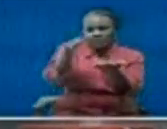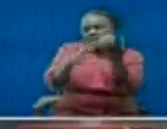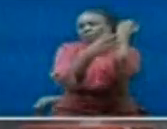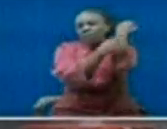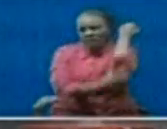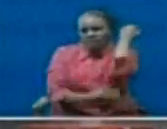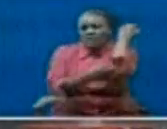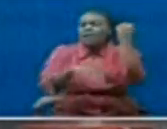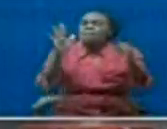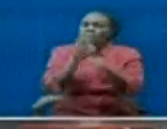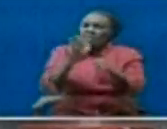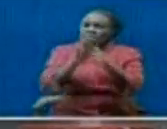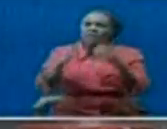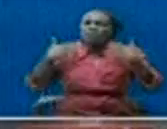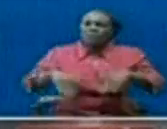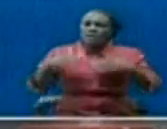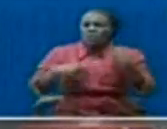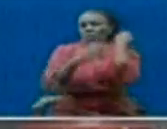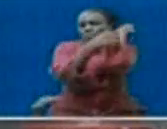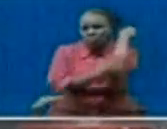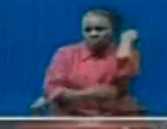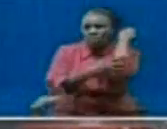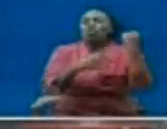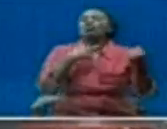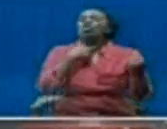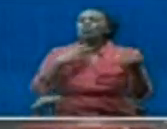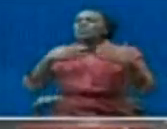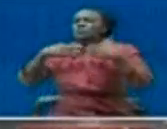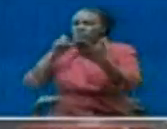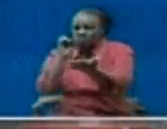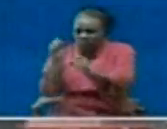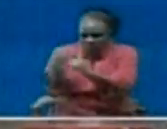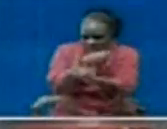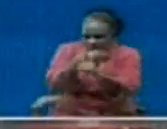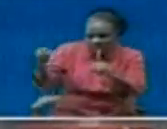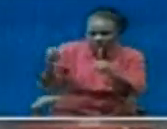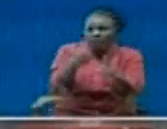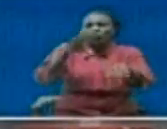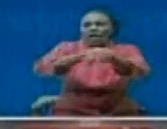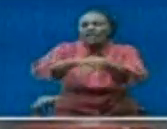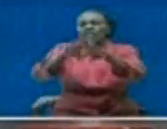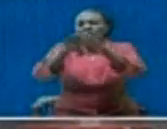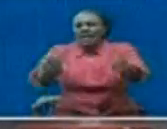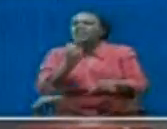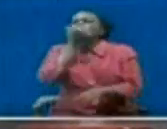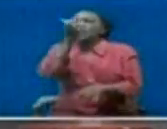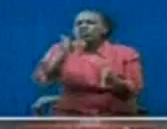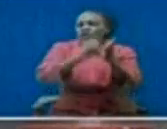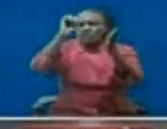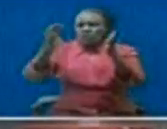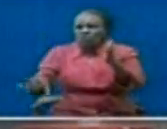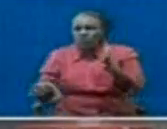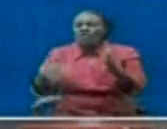So many Kenyans are poor, yet we fought the colonialists to get independence, to get back our land. to fight ignorance and illiteracy, to